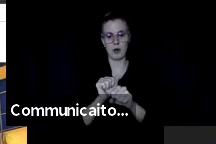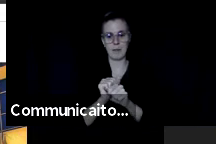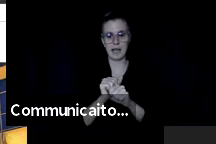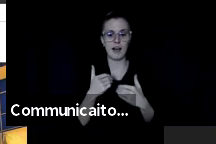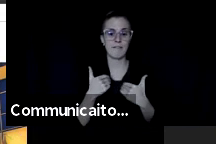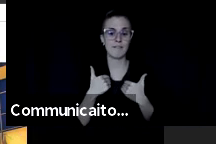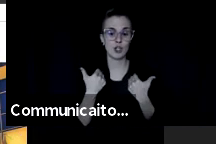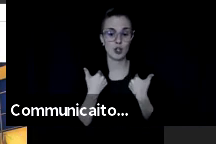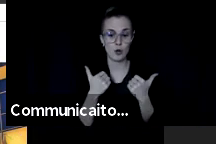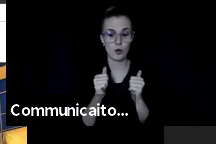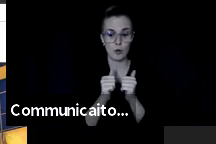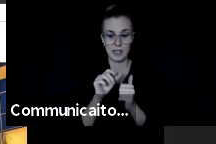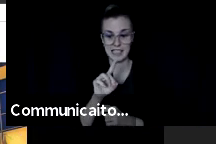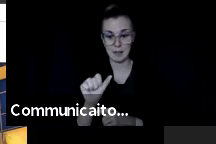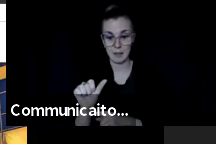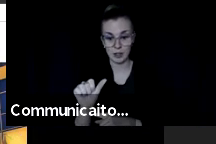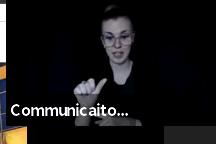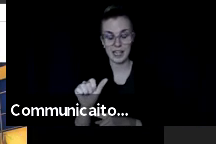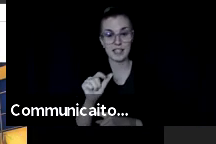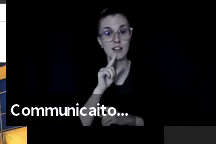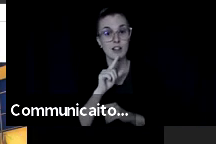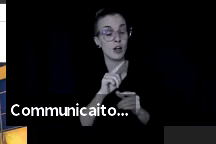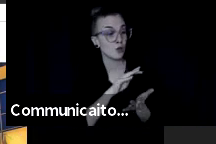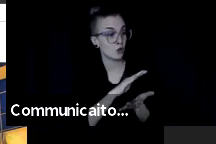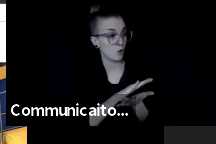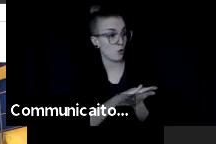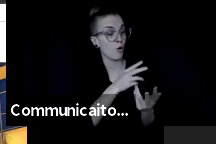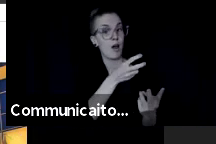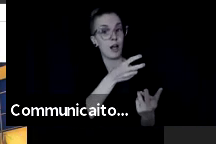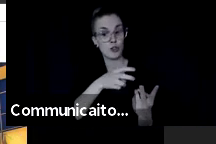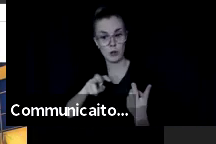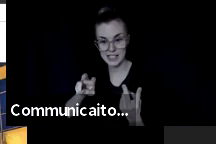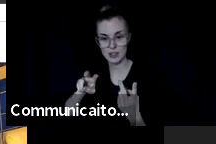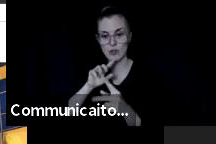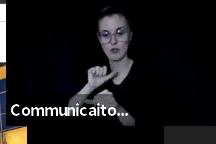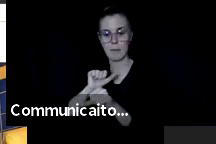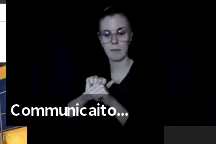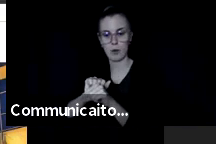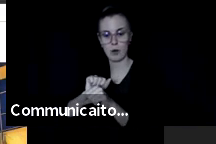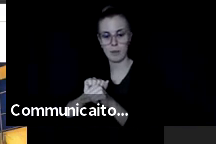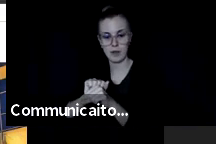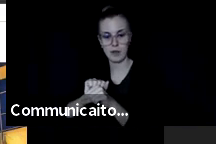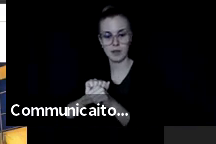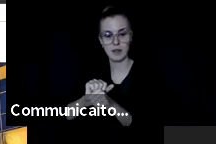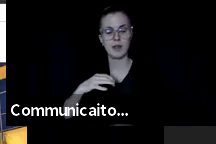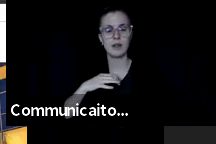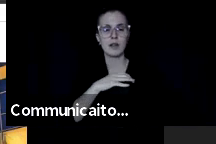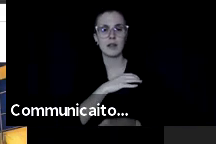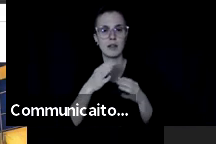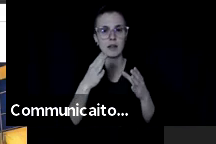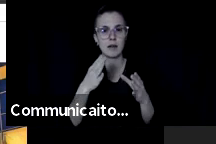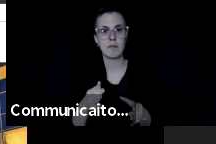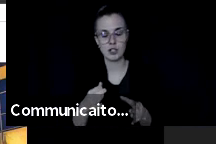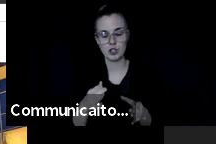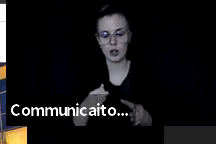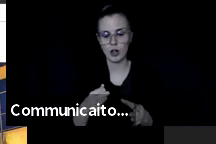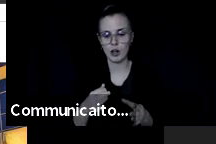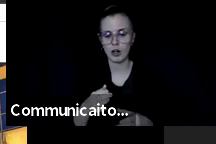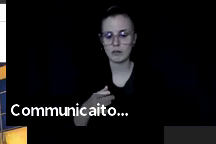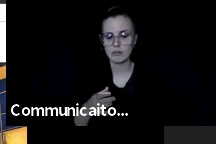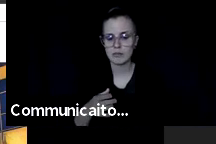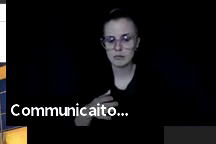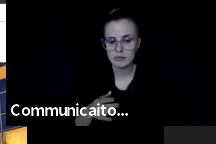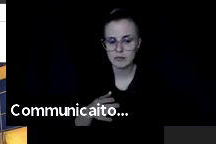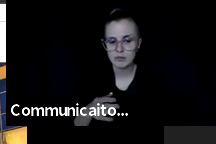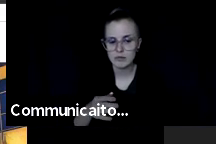disabilities in their transition to employment, where Commissioner Benigno Acevez has led the Leaping